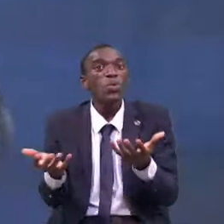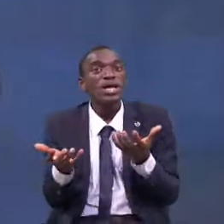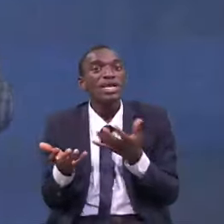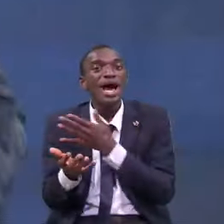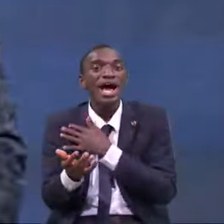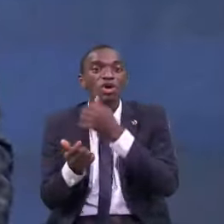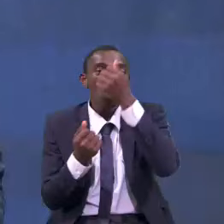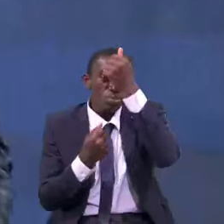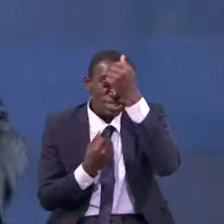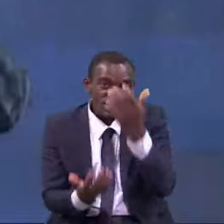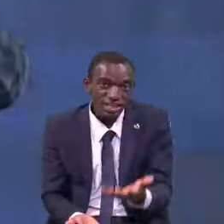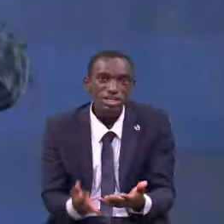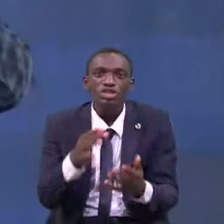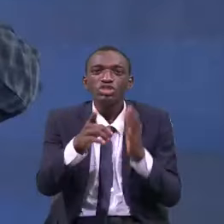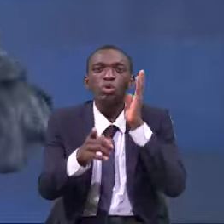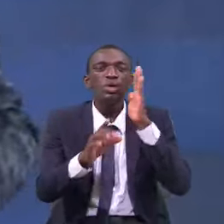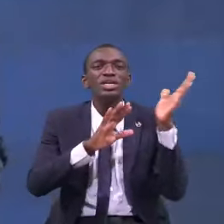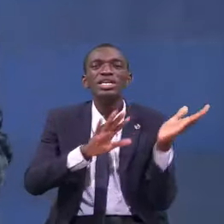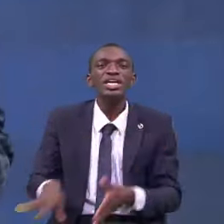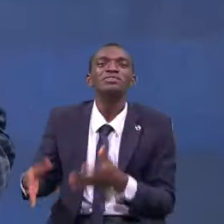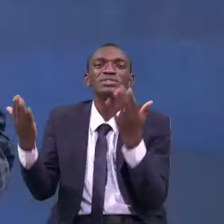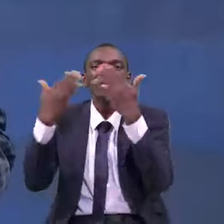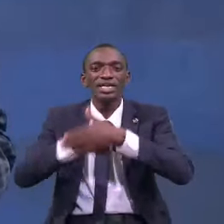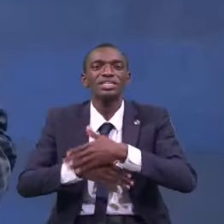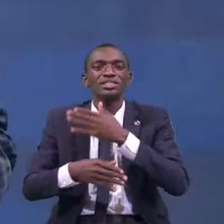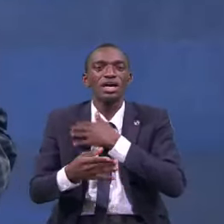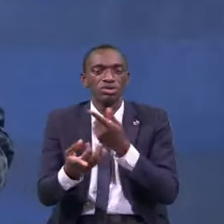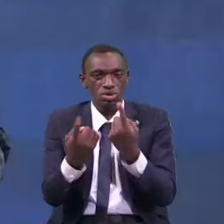of darkness to the light.